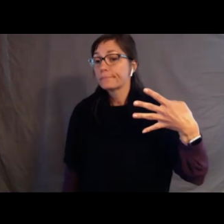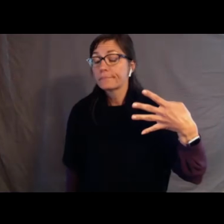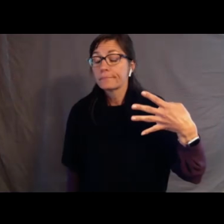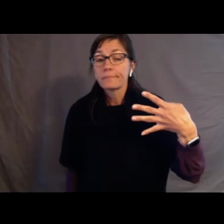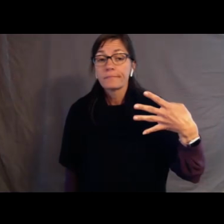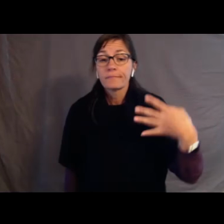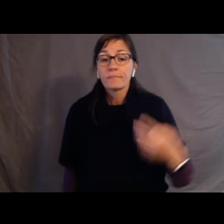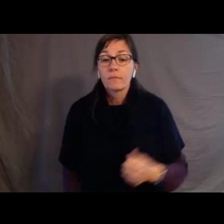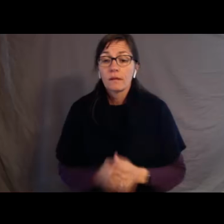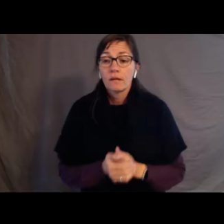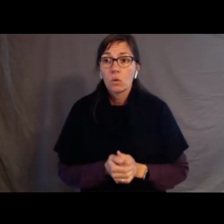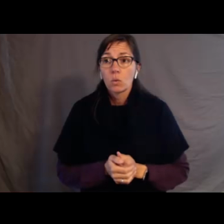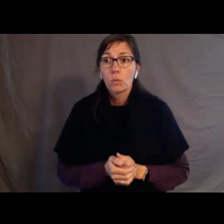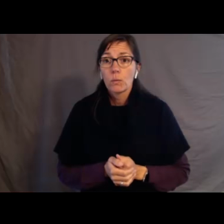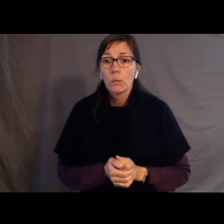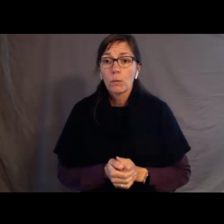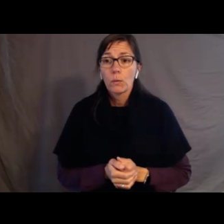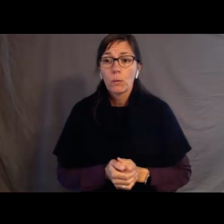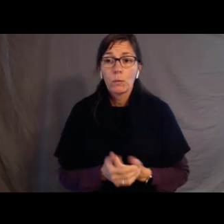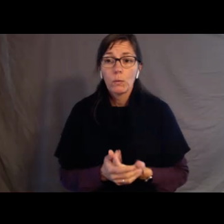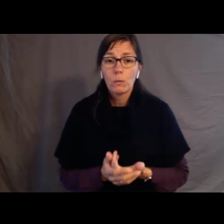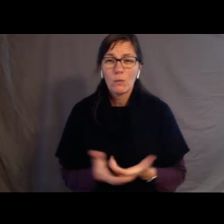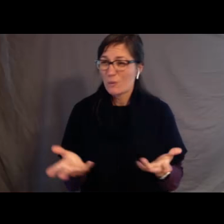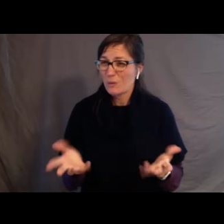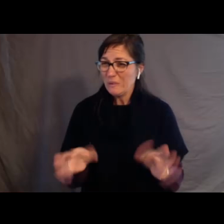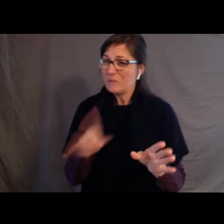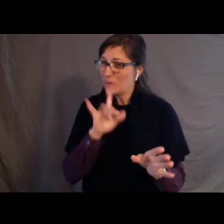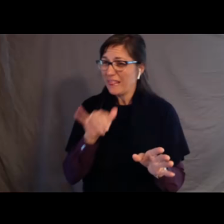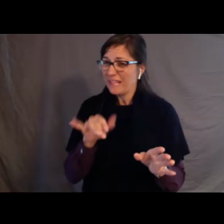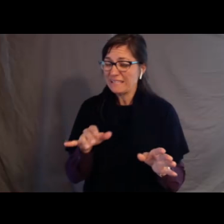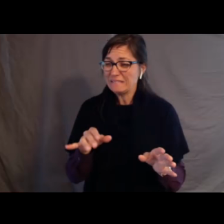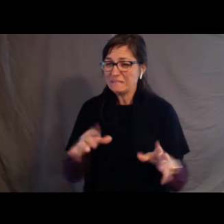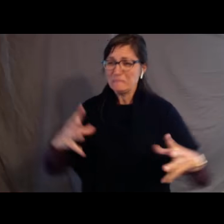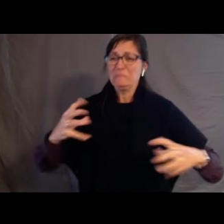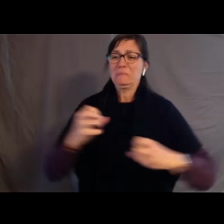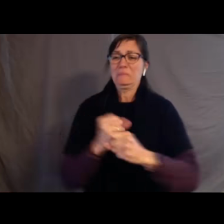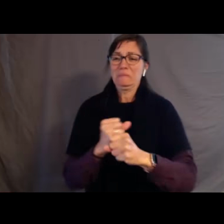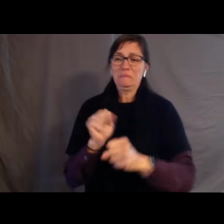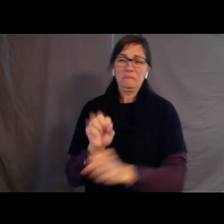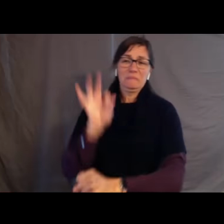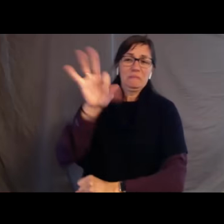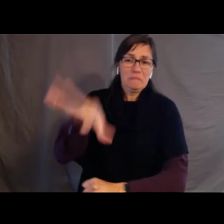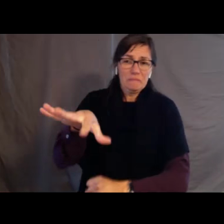wanted to try and just give you that general overview.